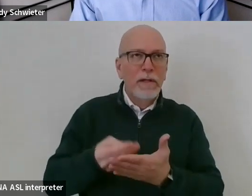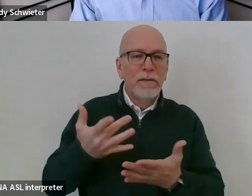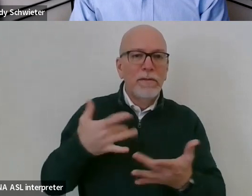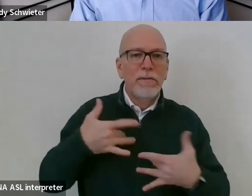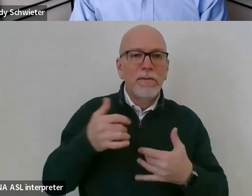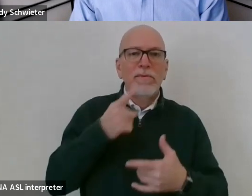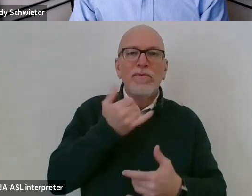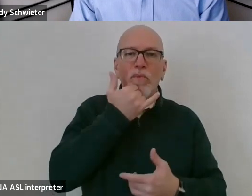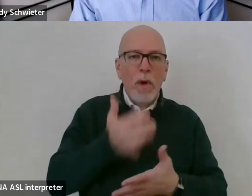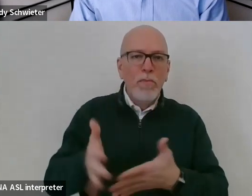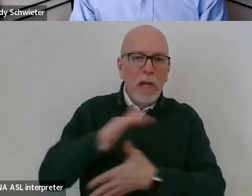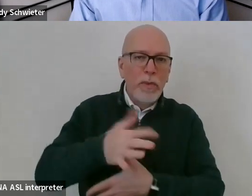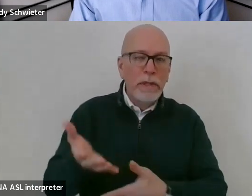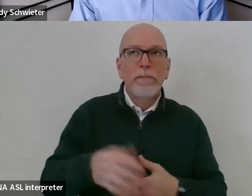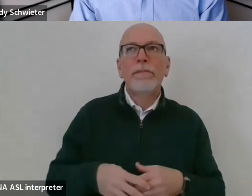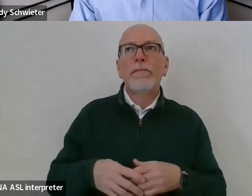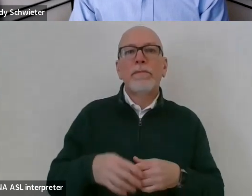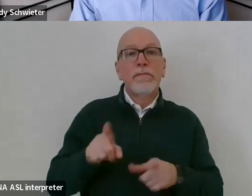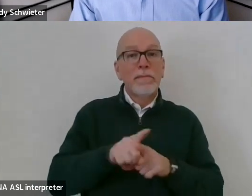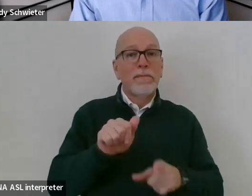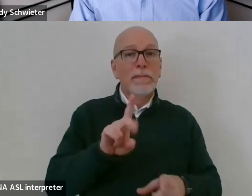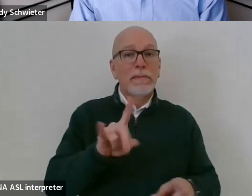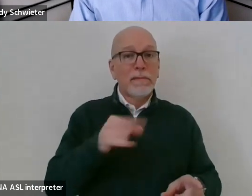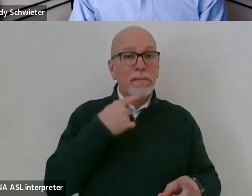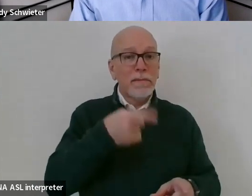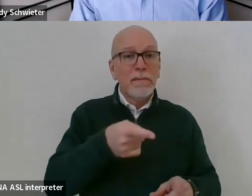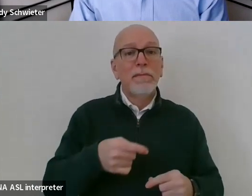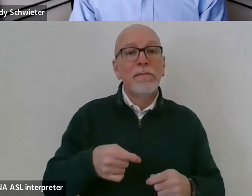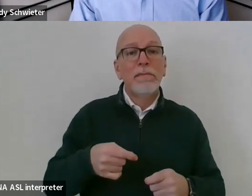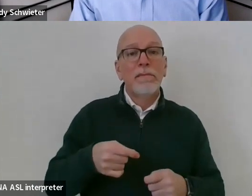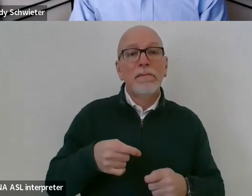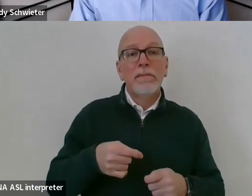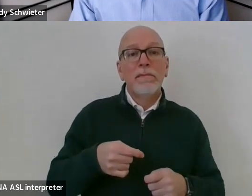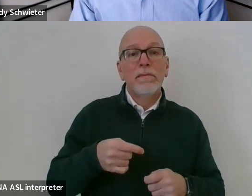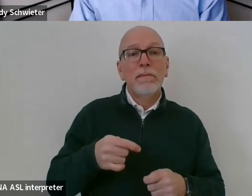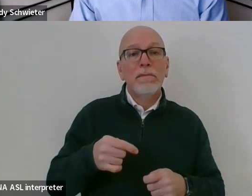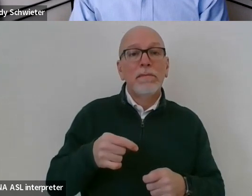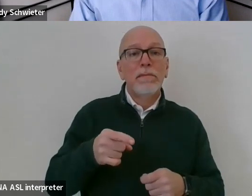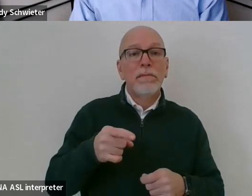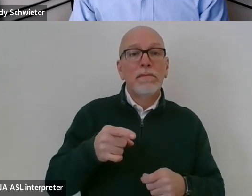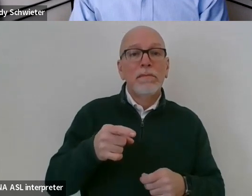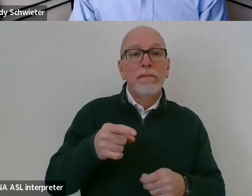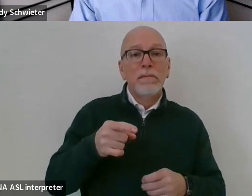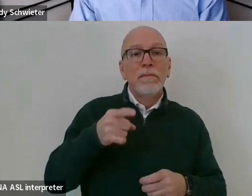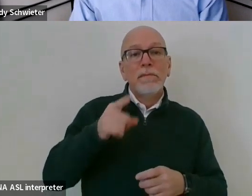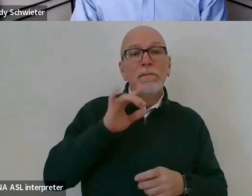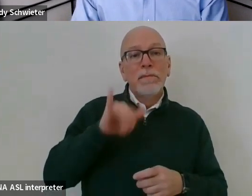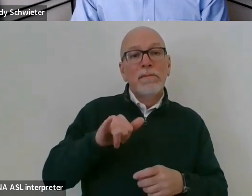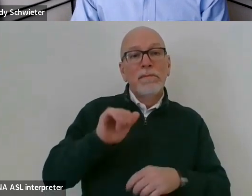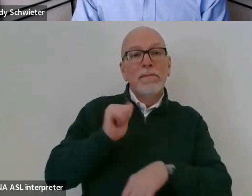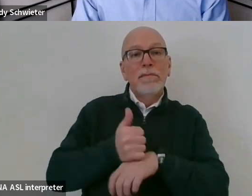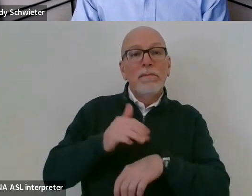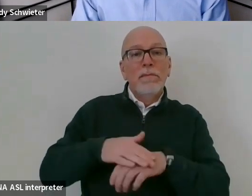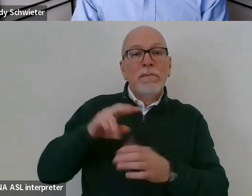with the wrong priorities. And as Andy said, look, quality care is based on a